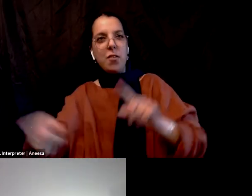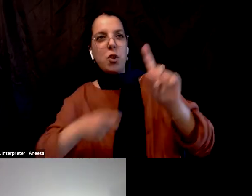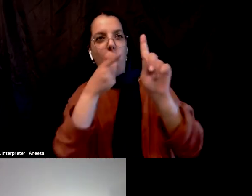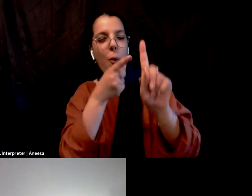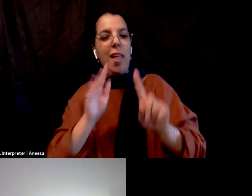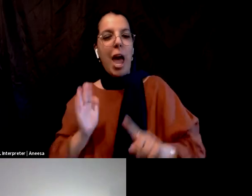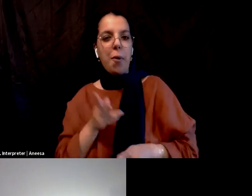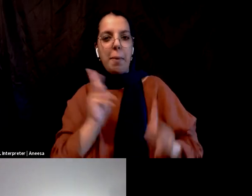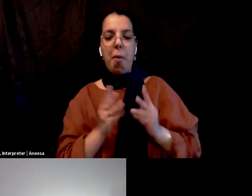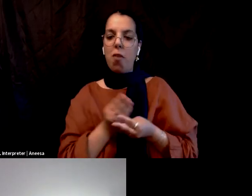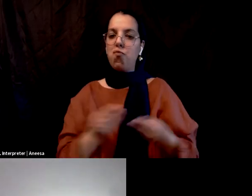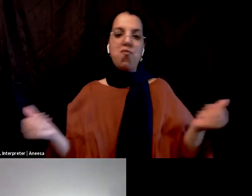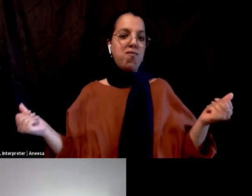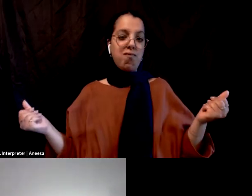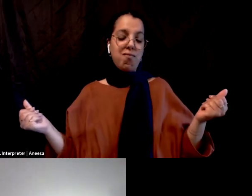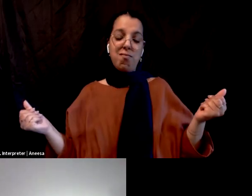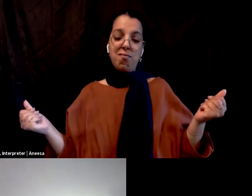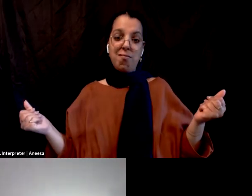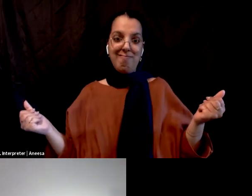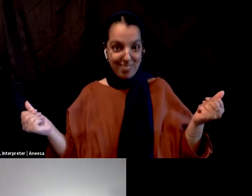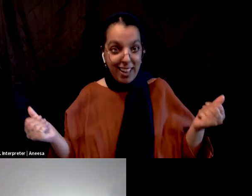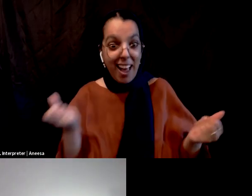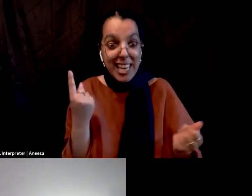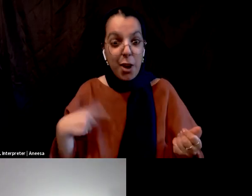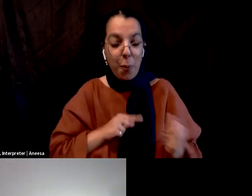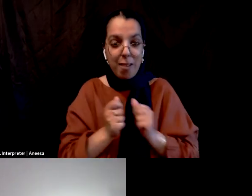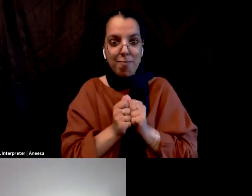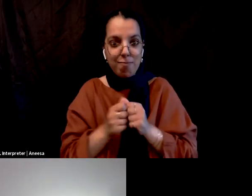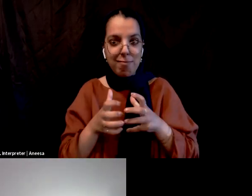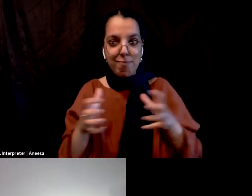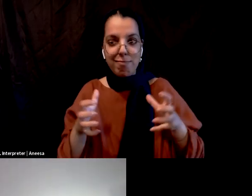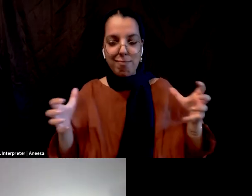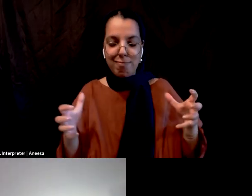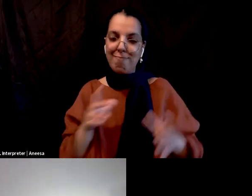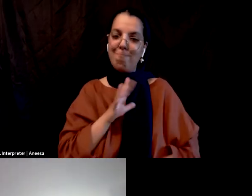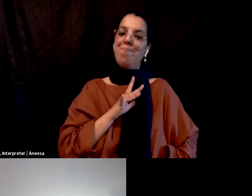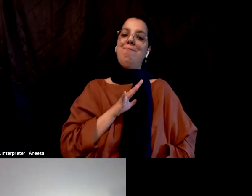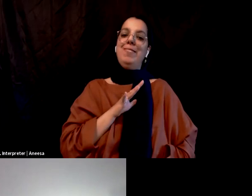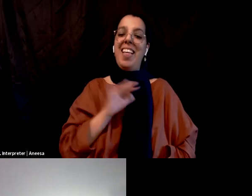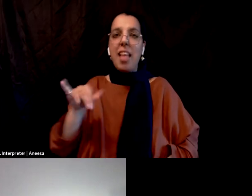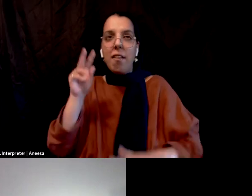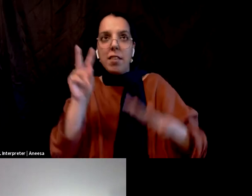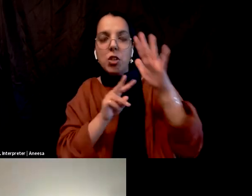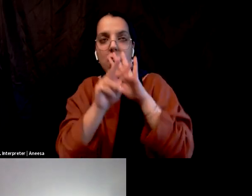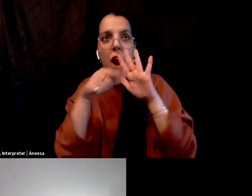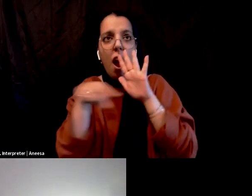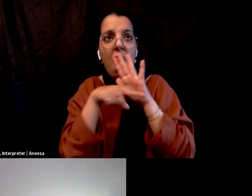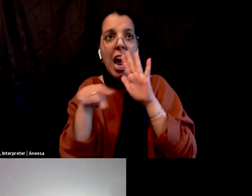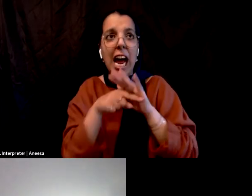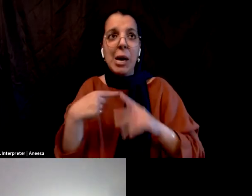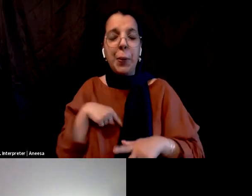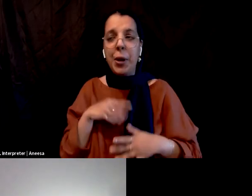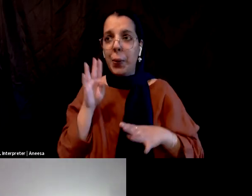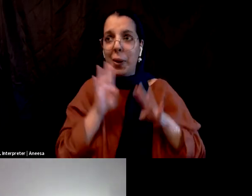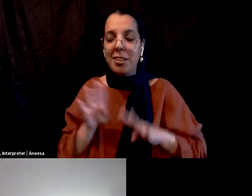be non-existent at Scugog. So that was a very grim outlook and future for us. So we were